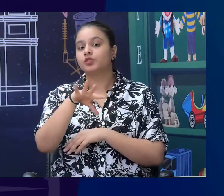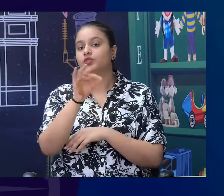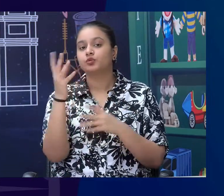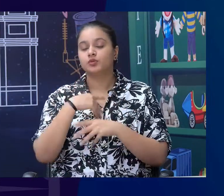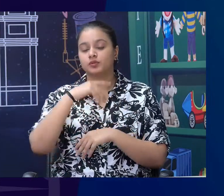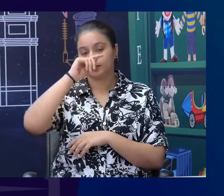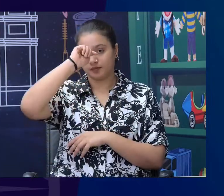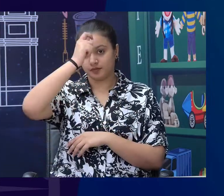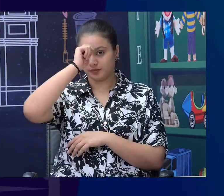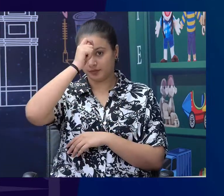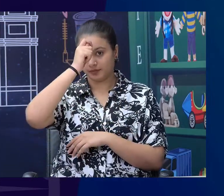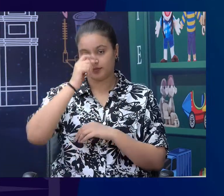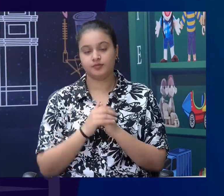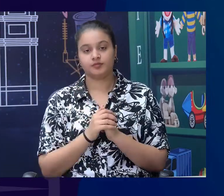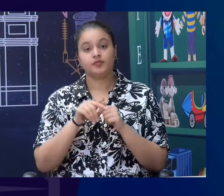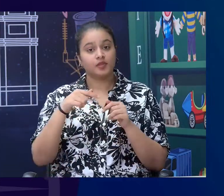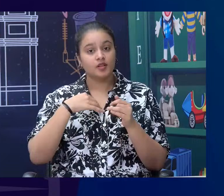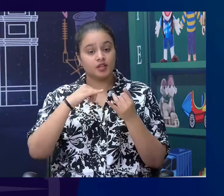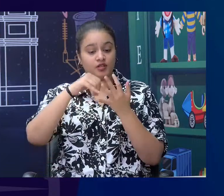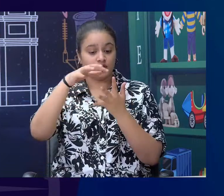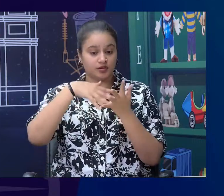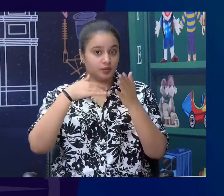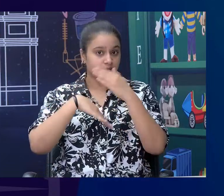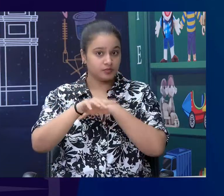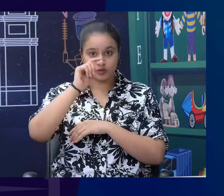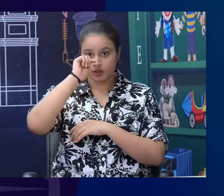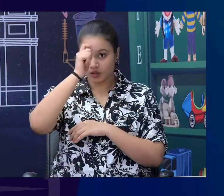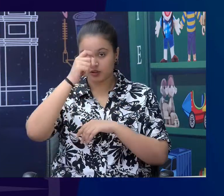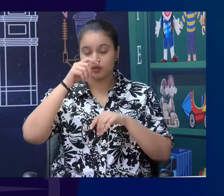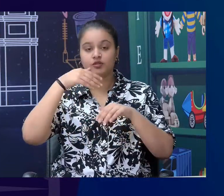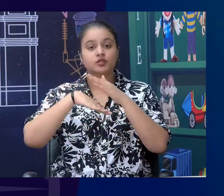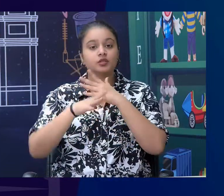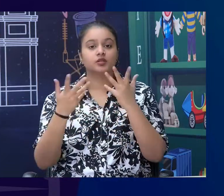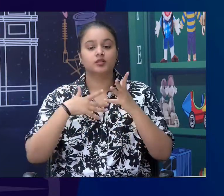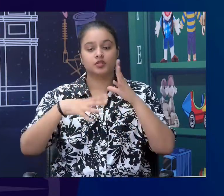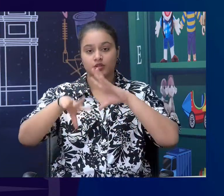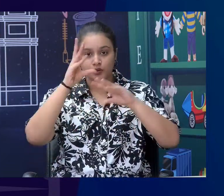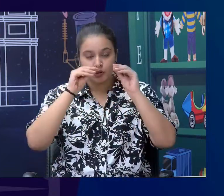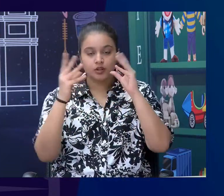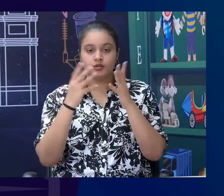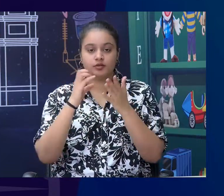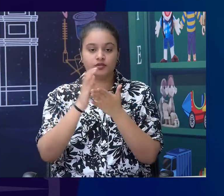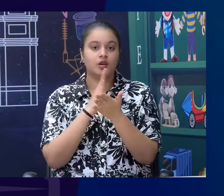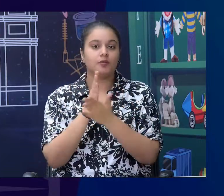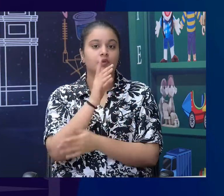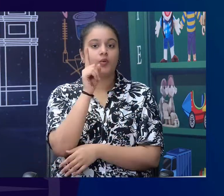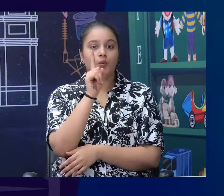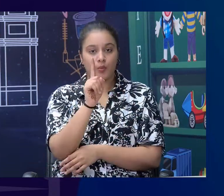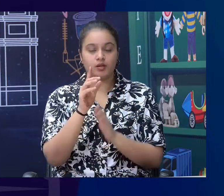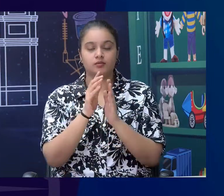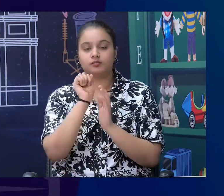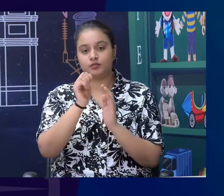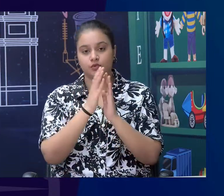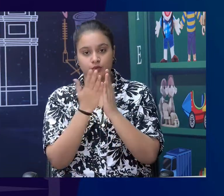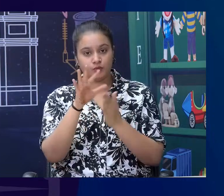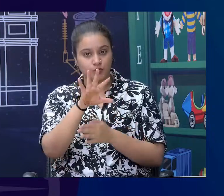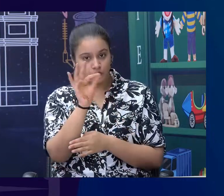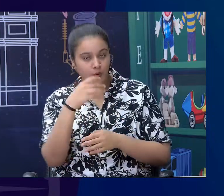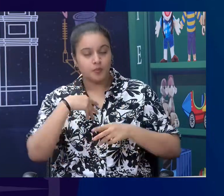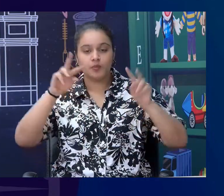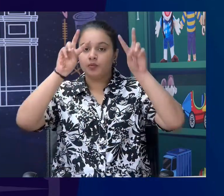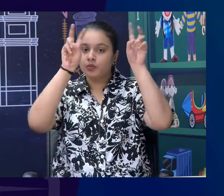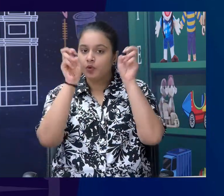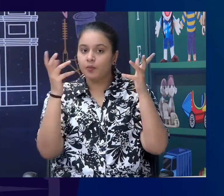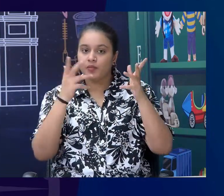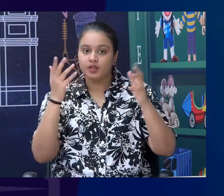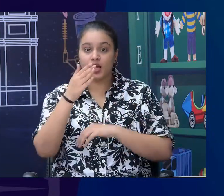is English. Under the subject English, we are going to learn chapter number 1 of your textbook titled How the